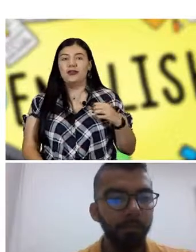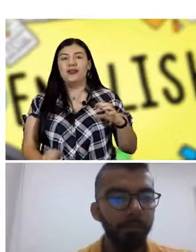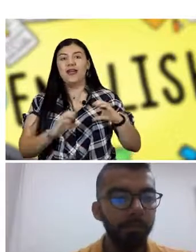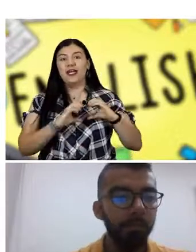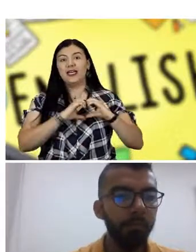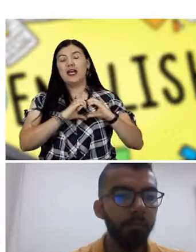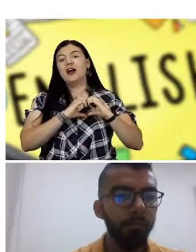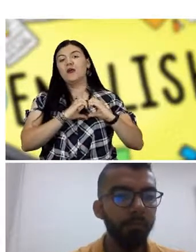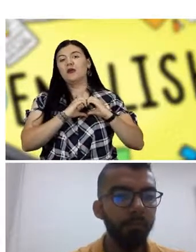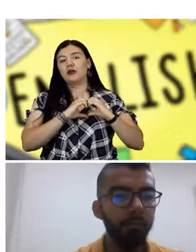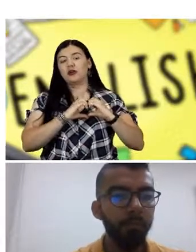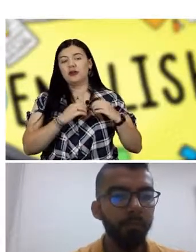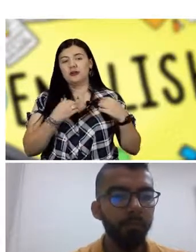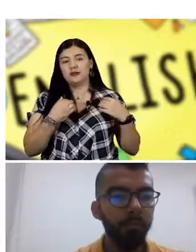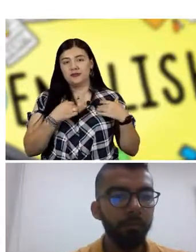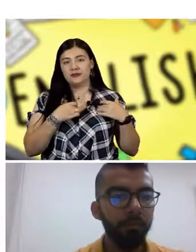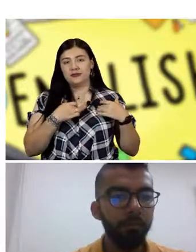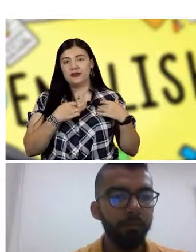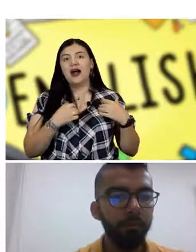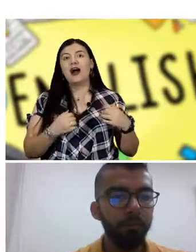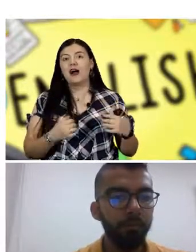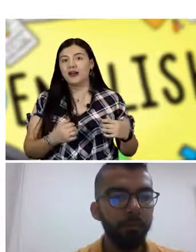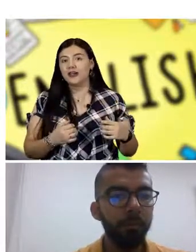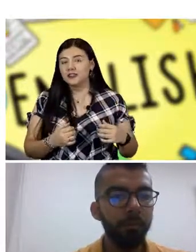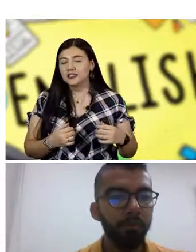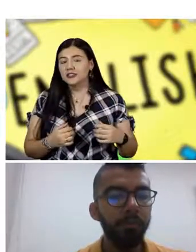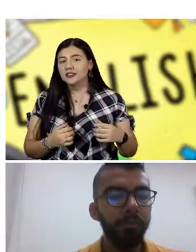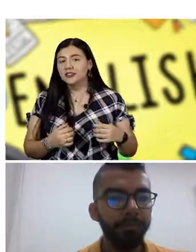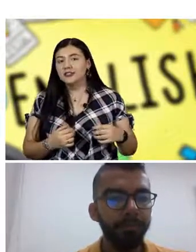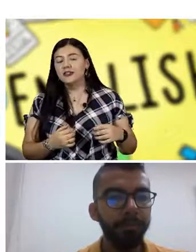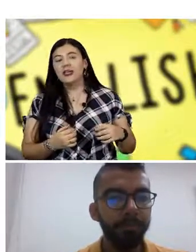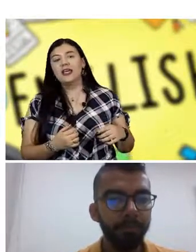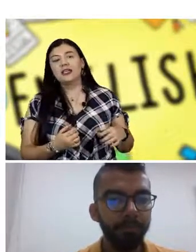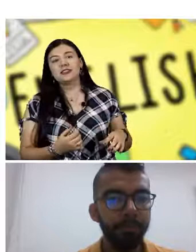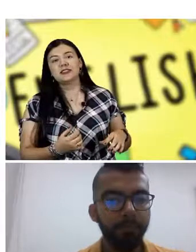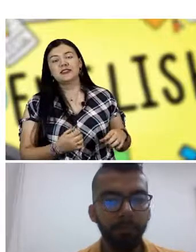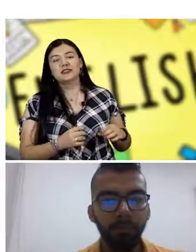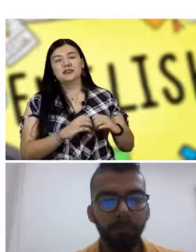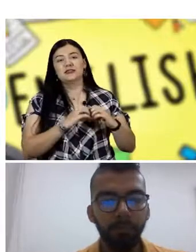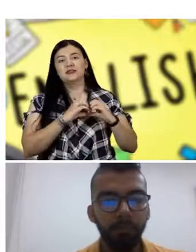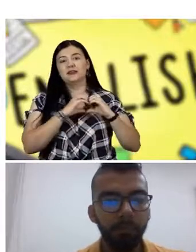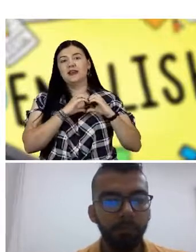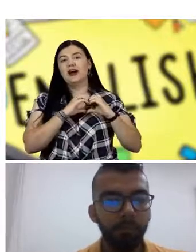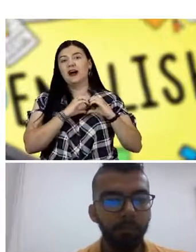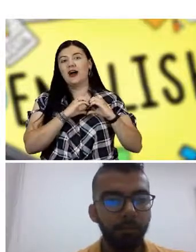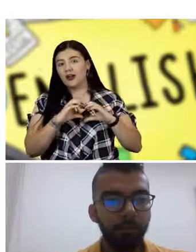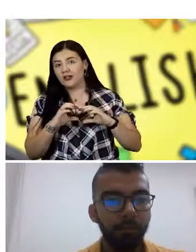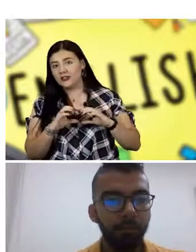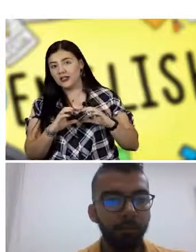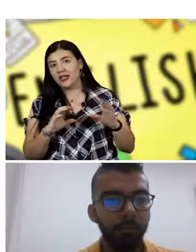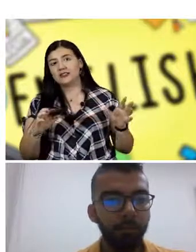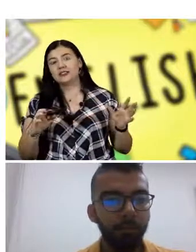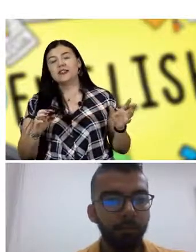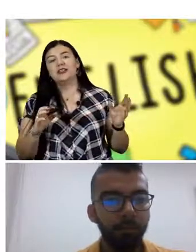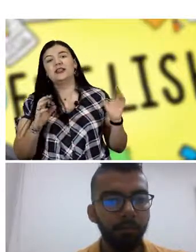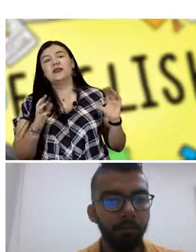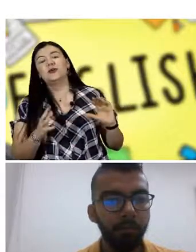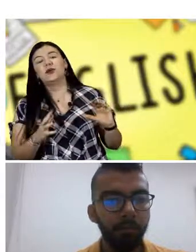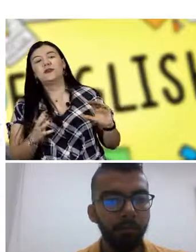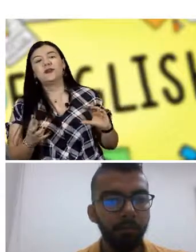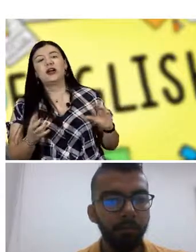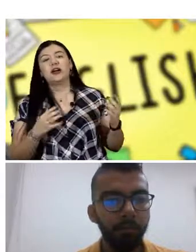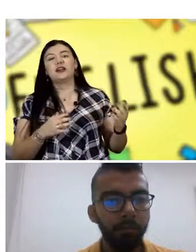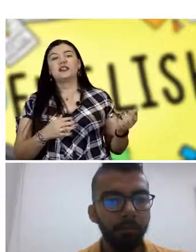say that our heart is heart, yes?